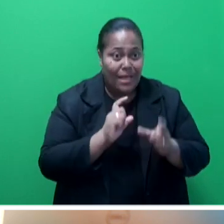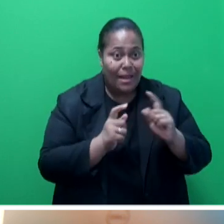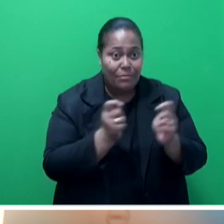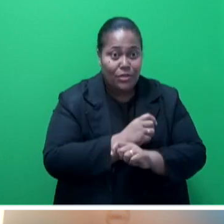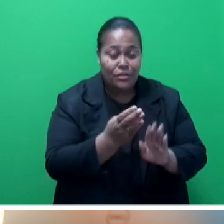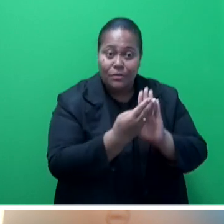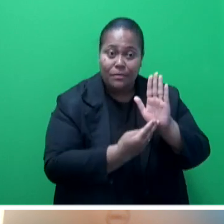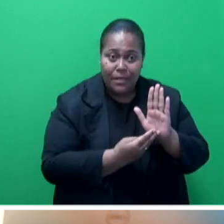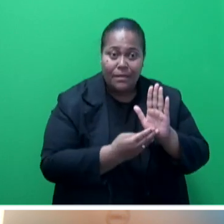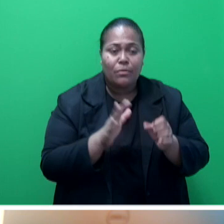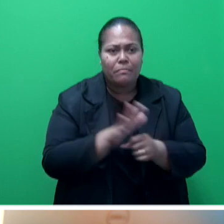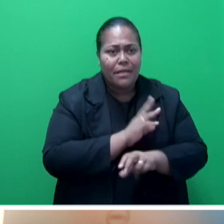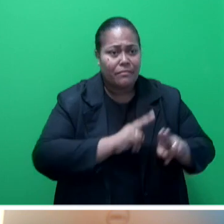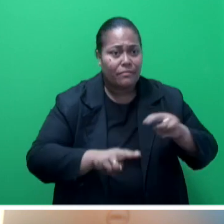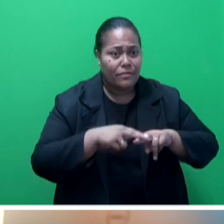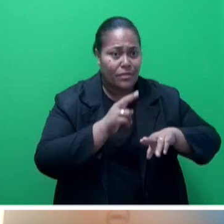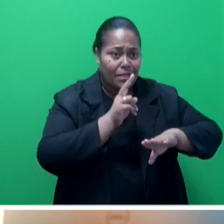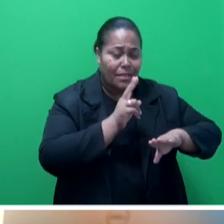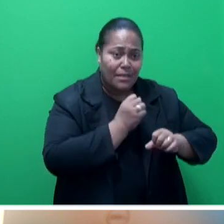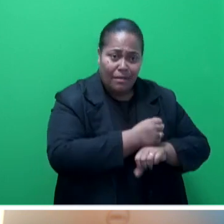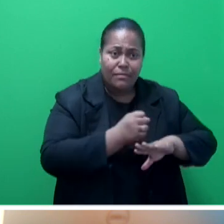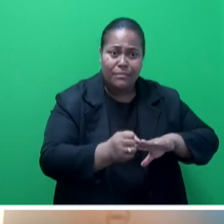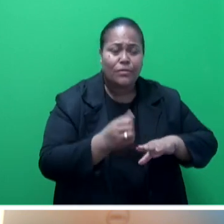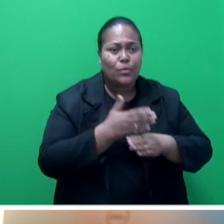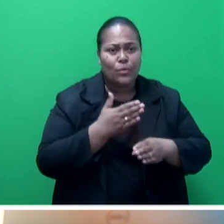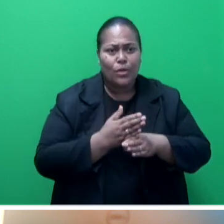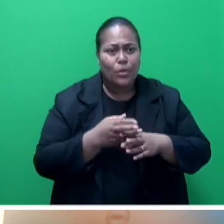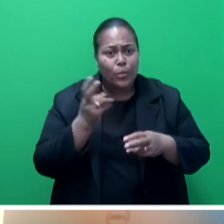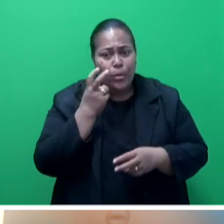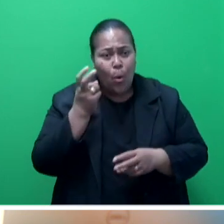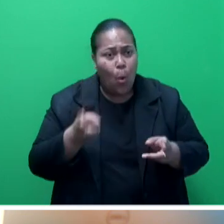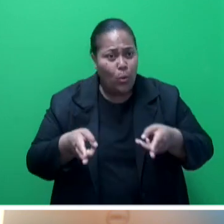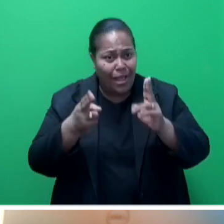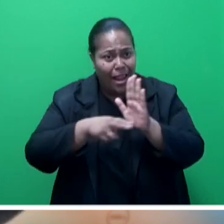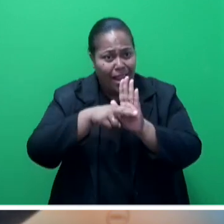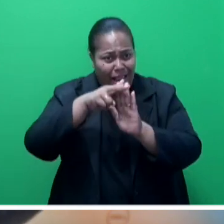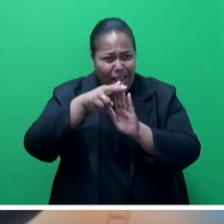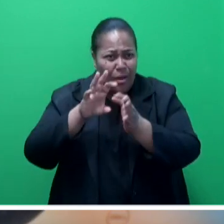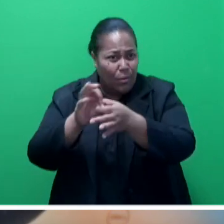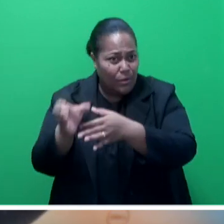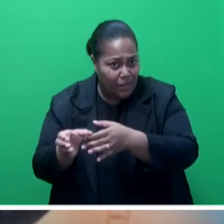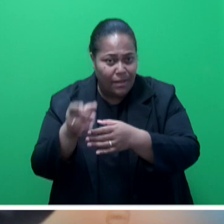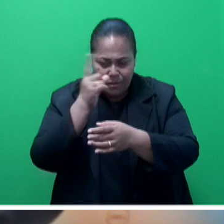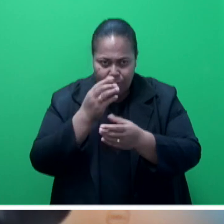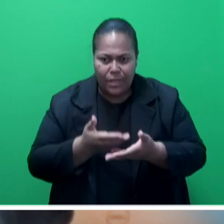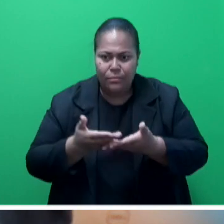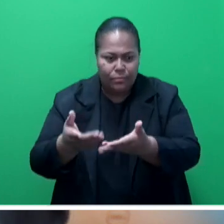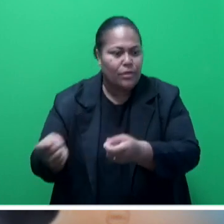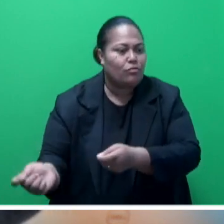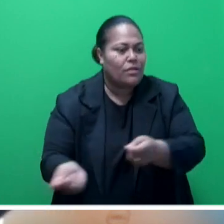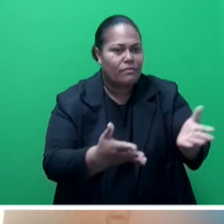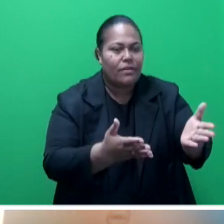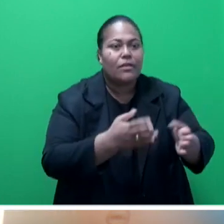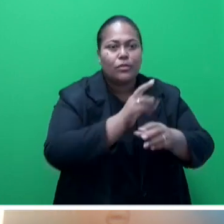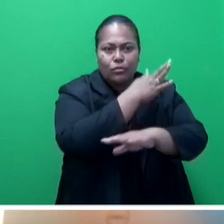Fijian government to work with resource owners to assign carbon sequestration property rights and transfer them to the Forest Carbon Partnership